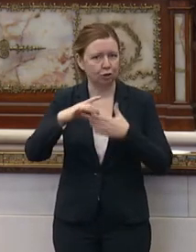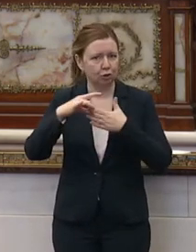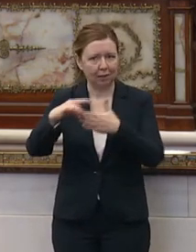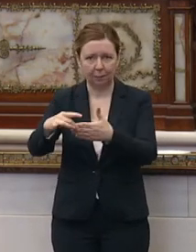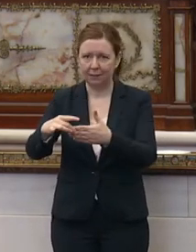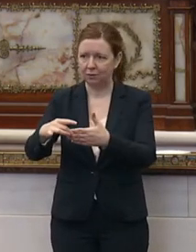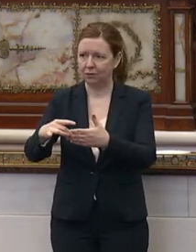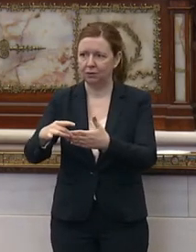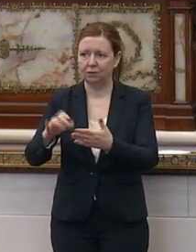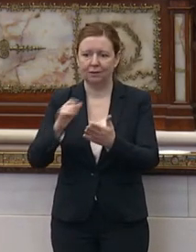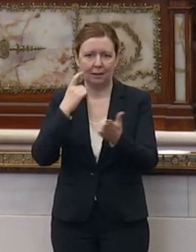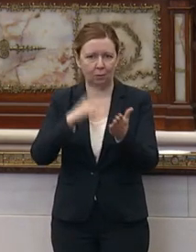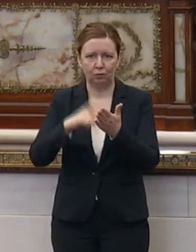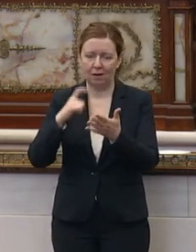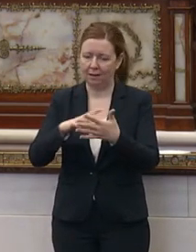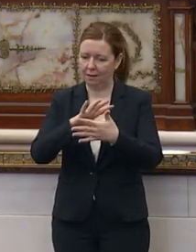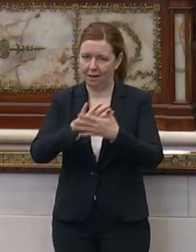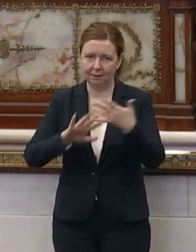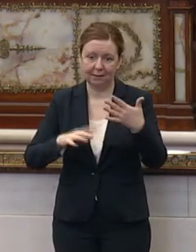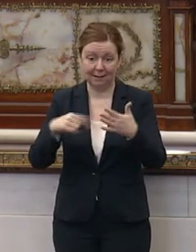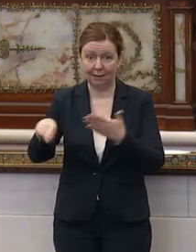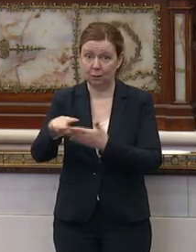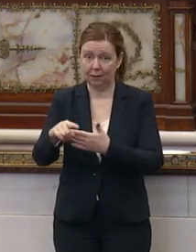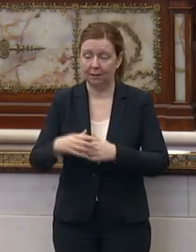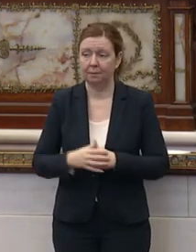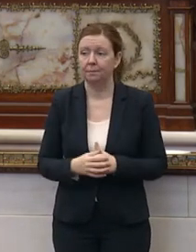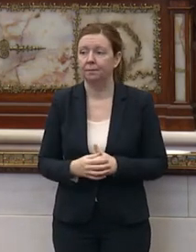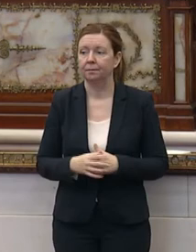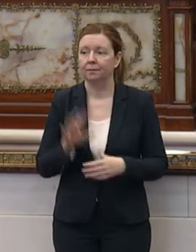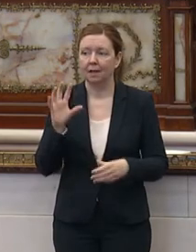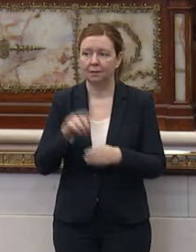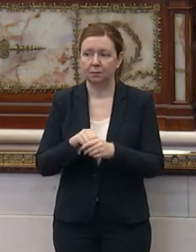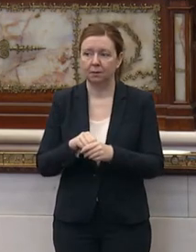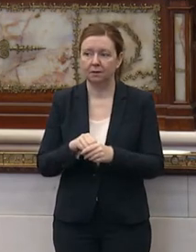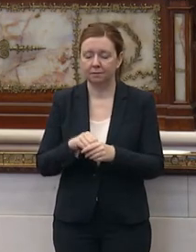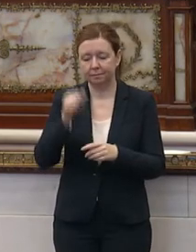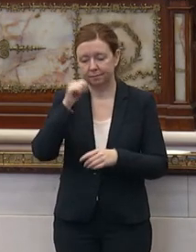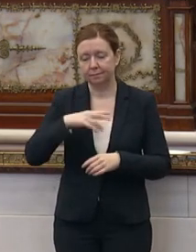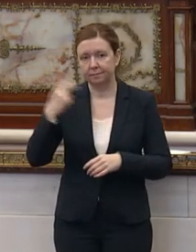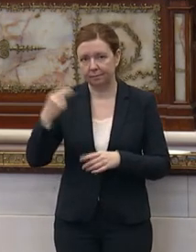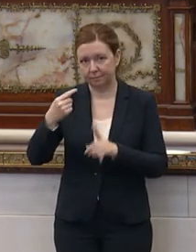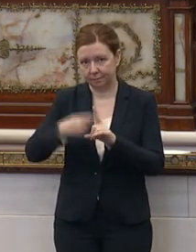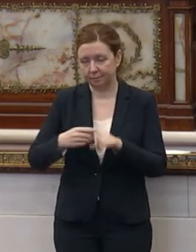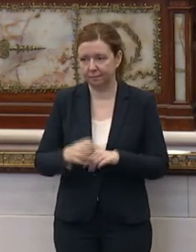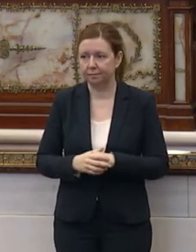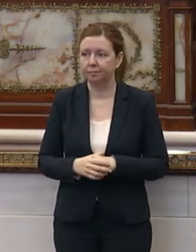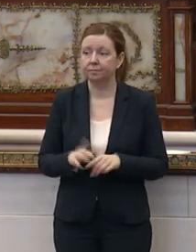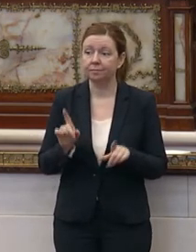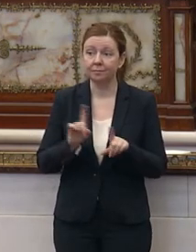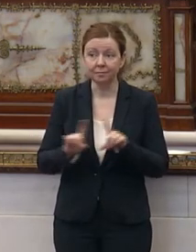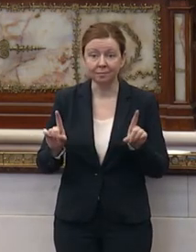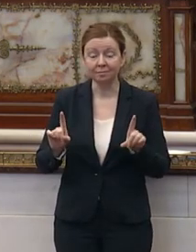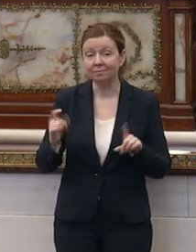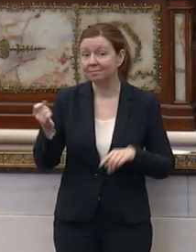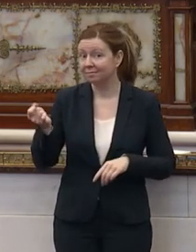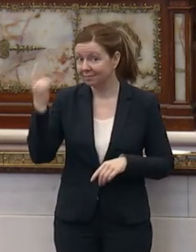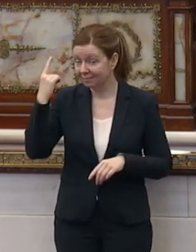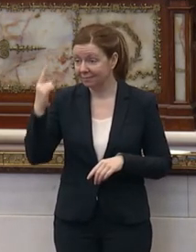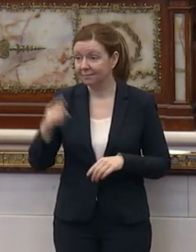trailblazers that we're recognizing next week as a part of Women's History Month. But as an enlightened